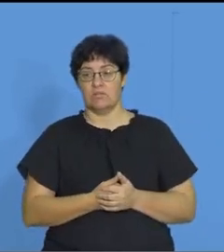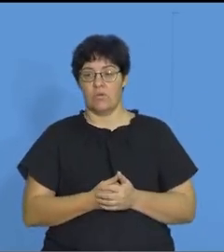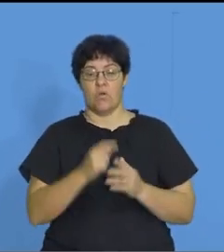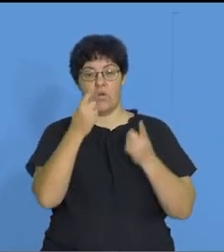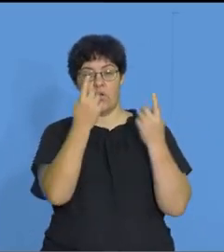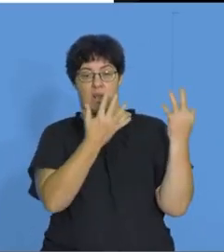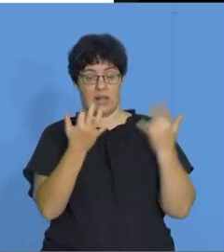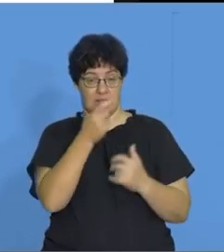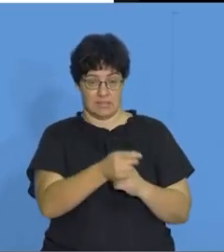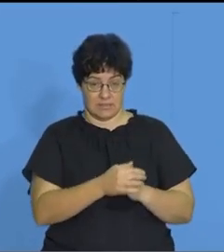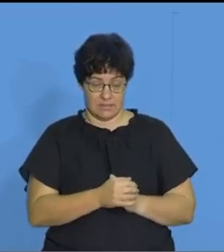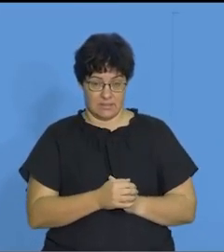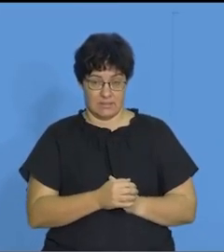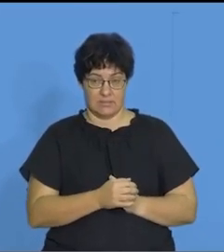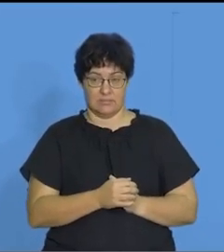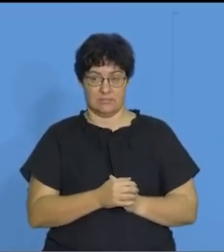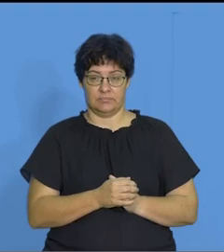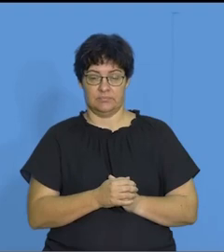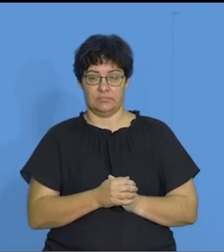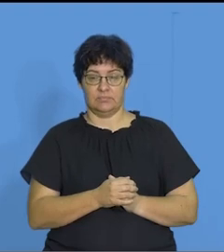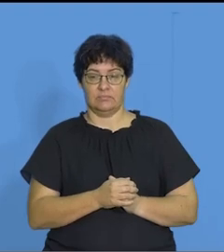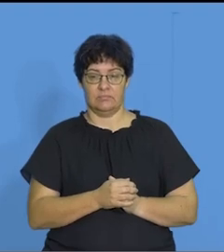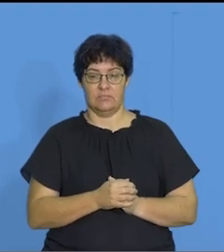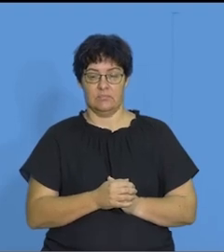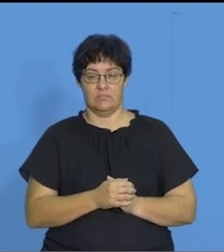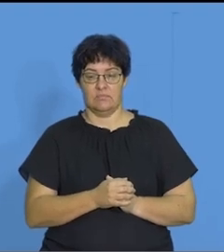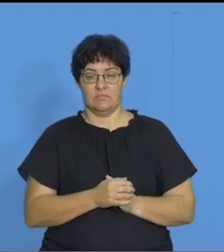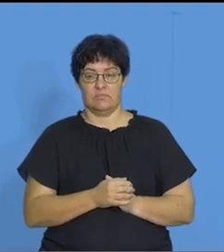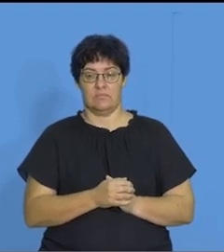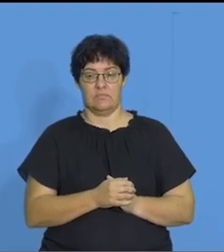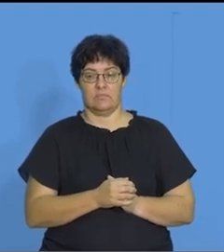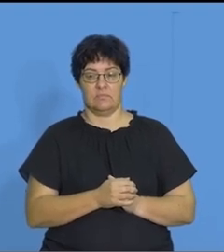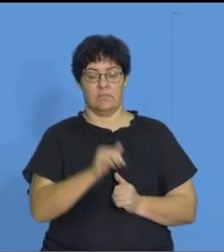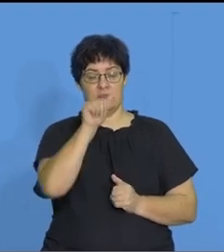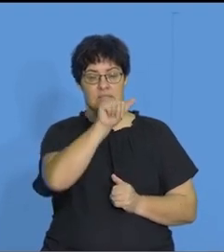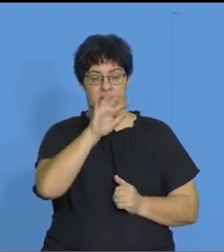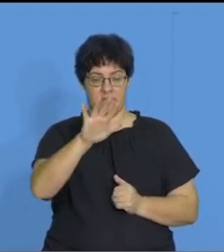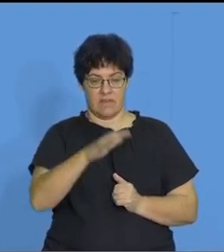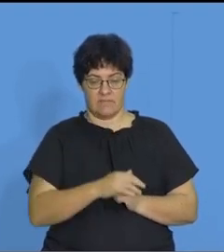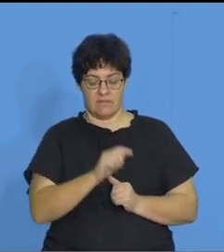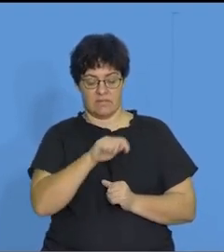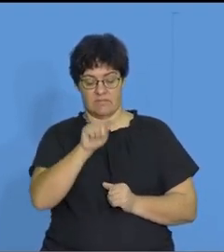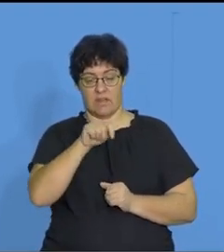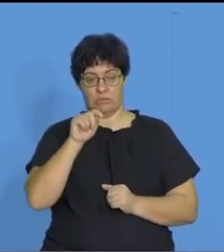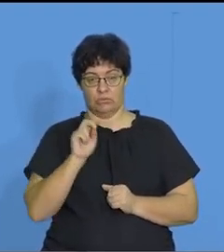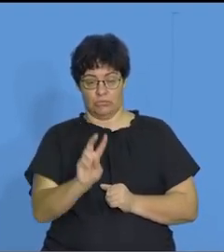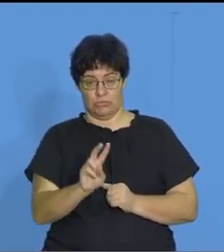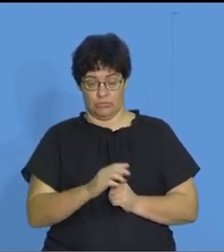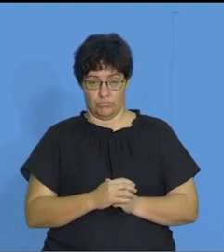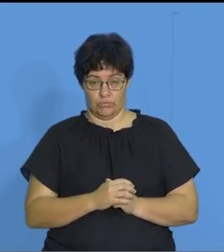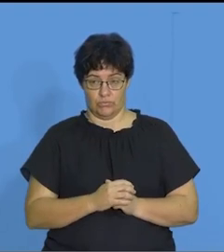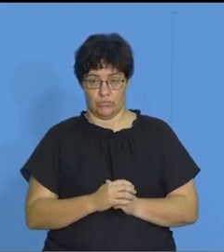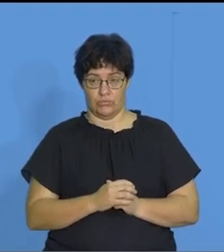go to our calculator just to get that value of the moles, we get 65 divided